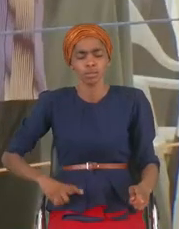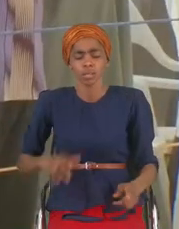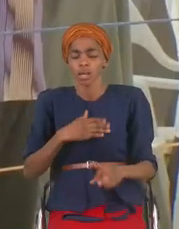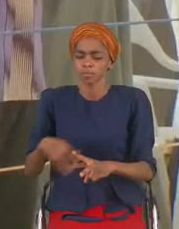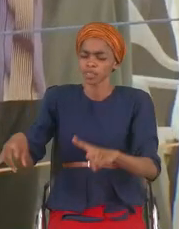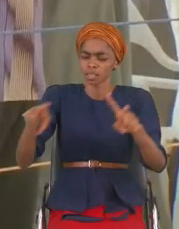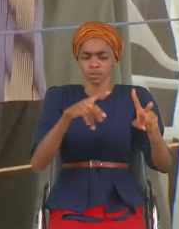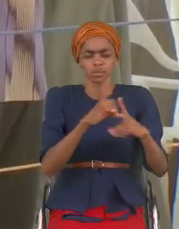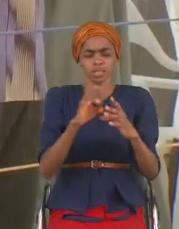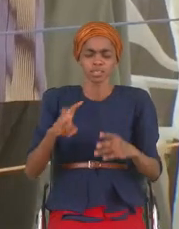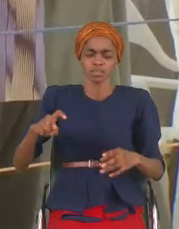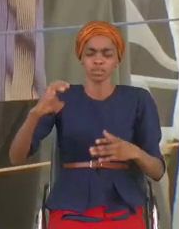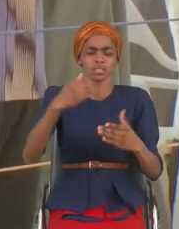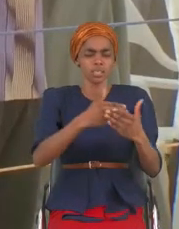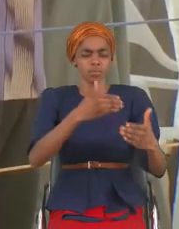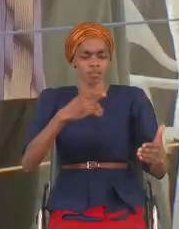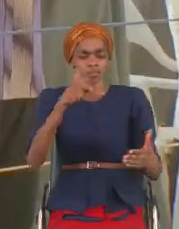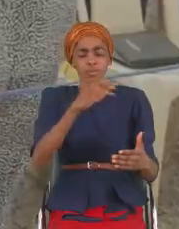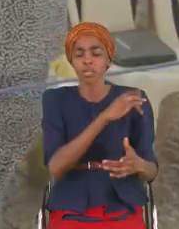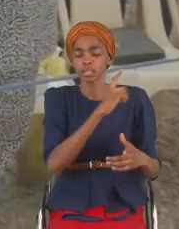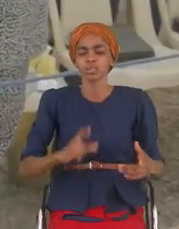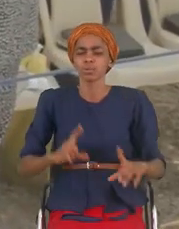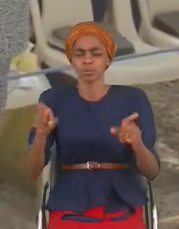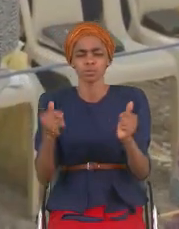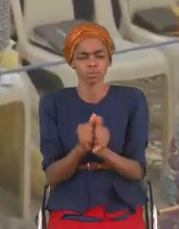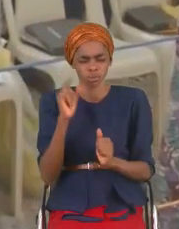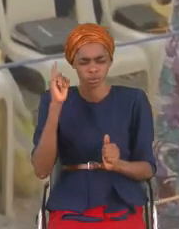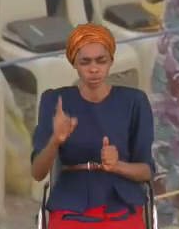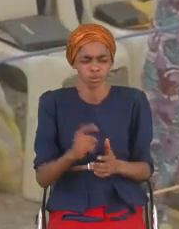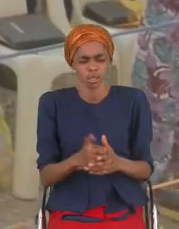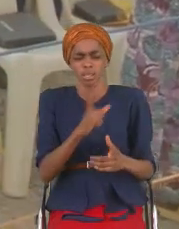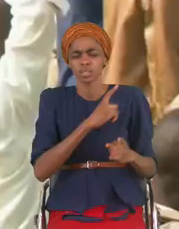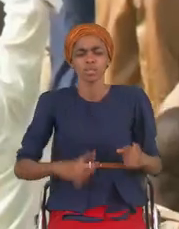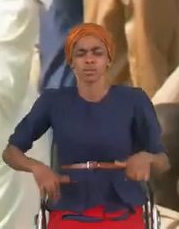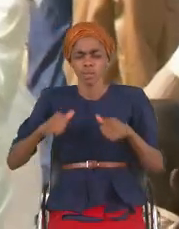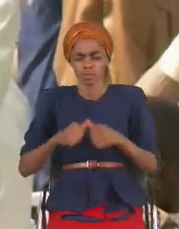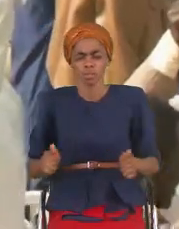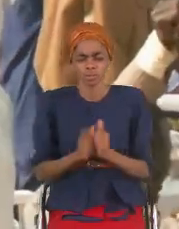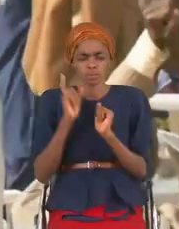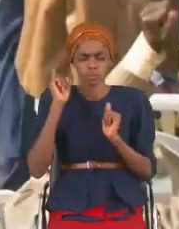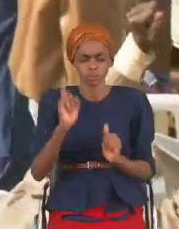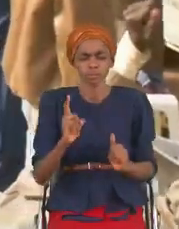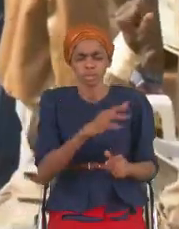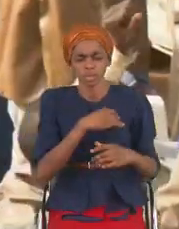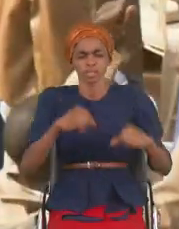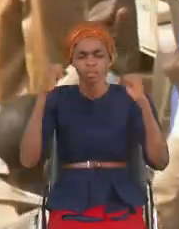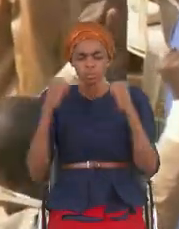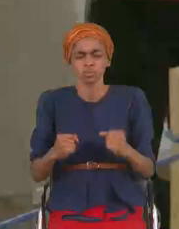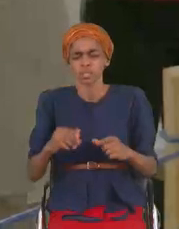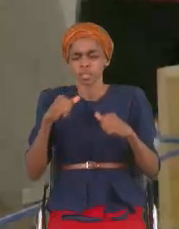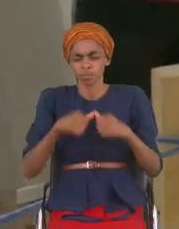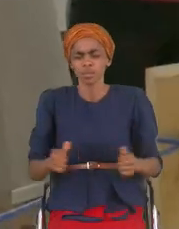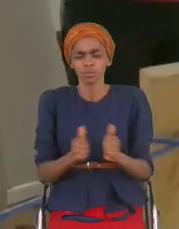the journey before you. The Lord go with you. The Lord abide with you. His strength abide with